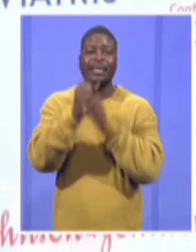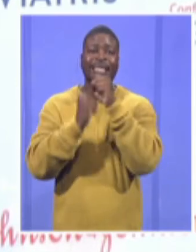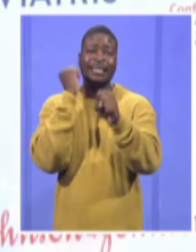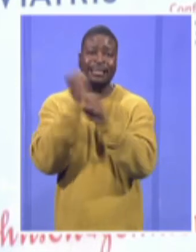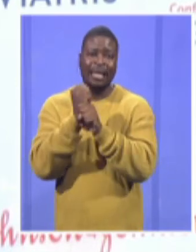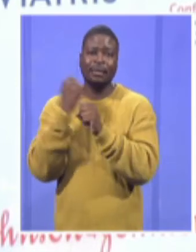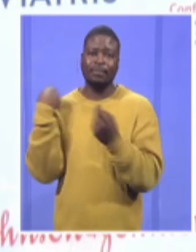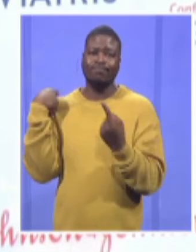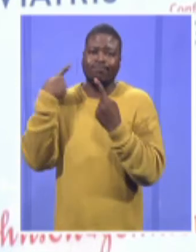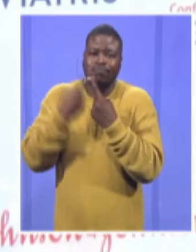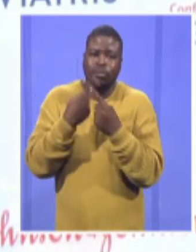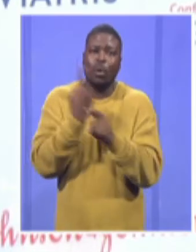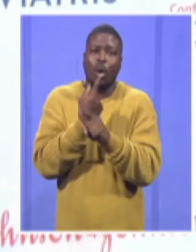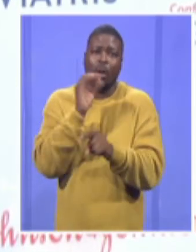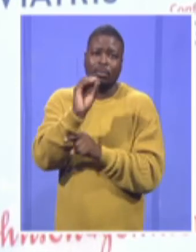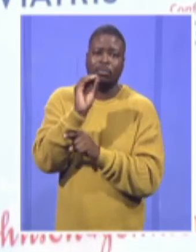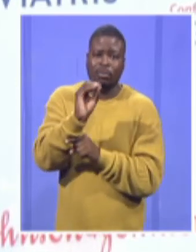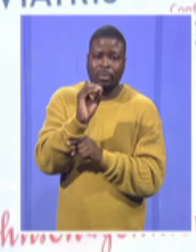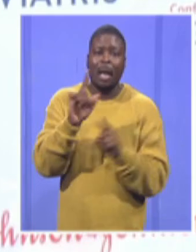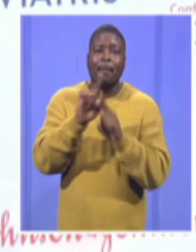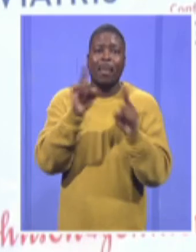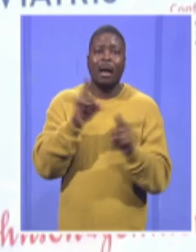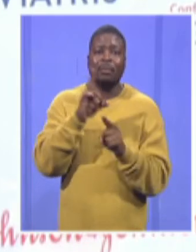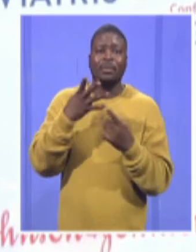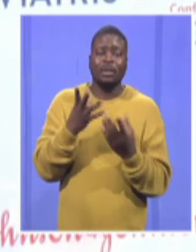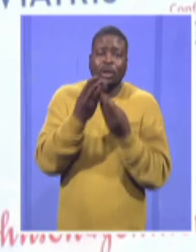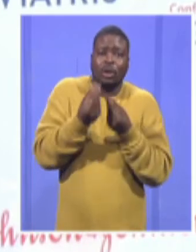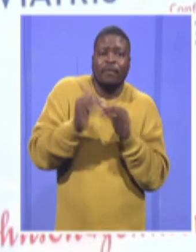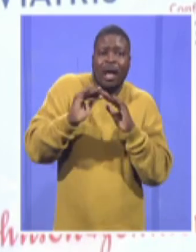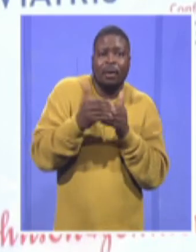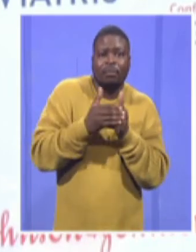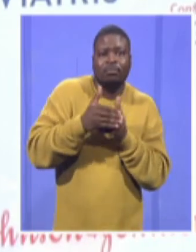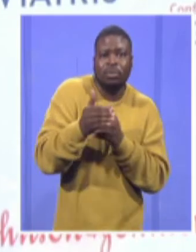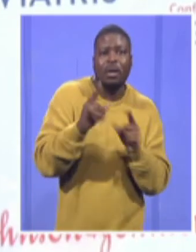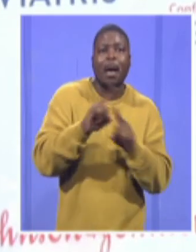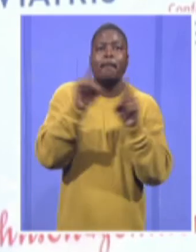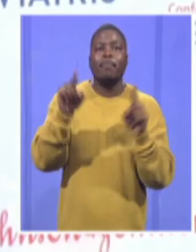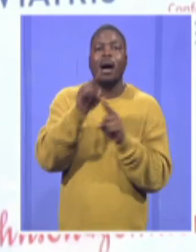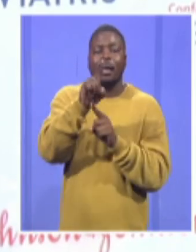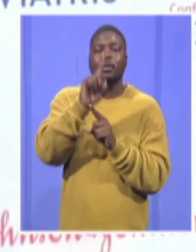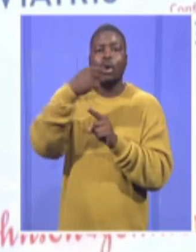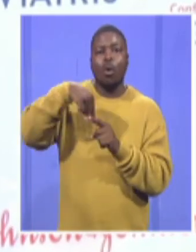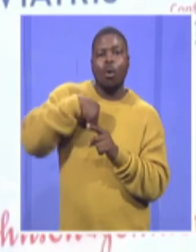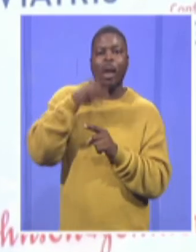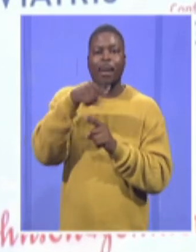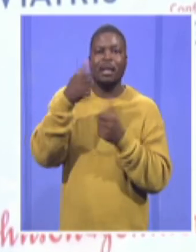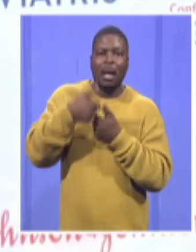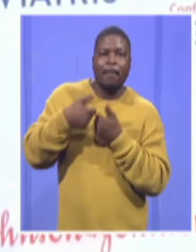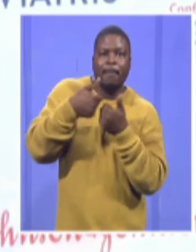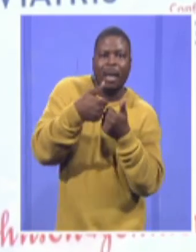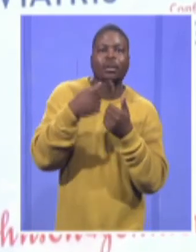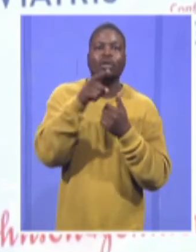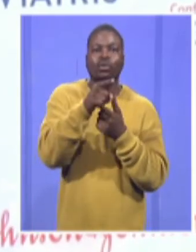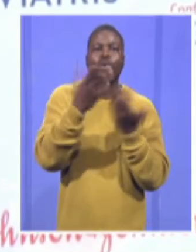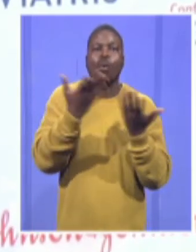curable. So the question on many people's minds is, A, we need to get back to basics after the 2 year of,